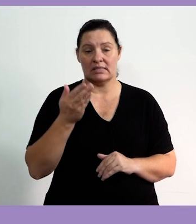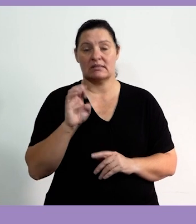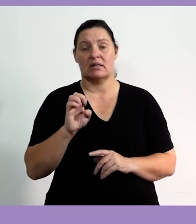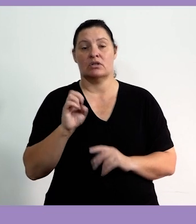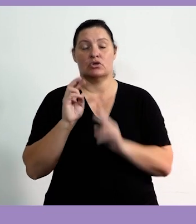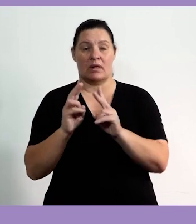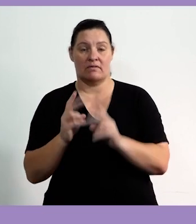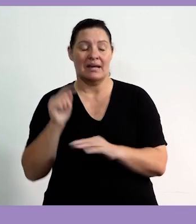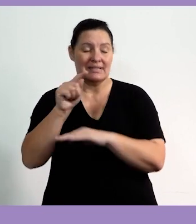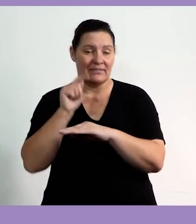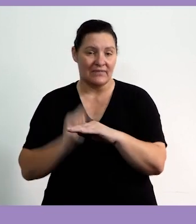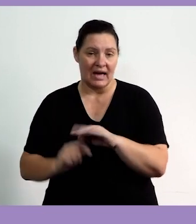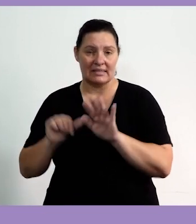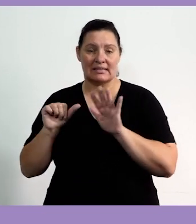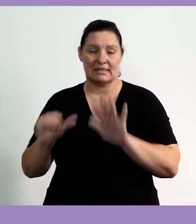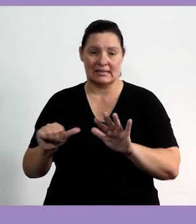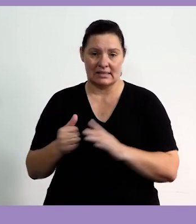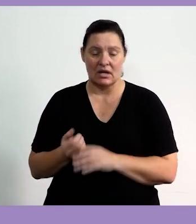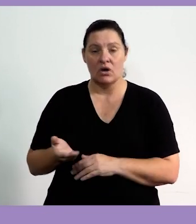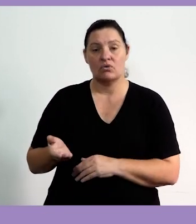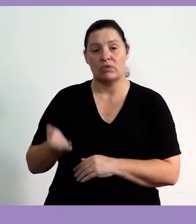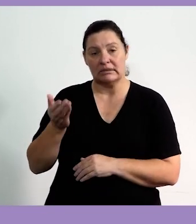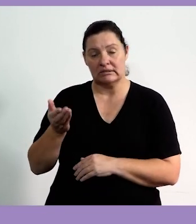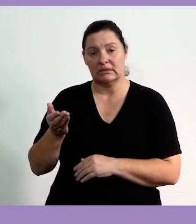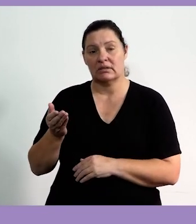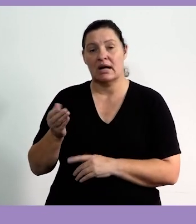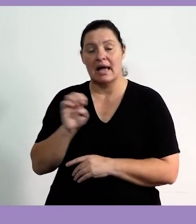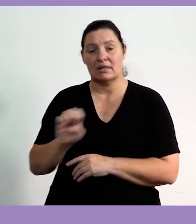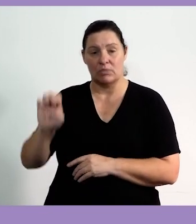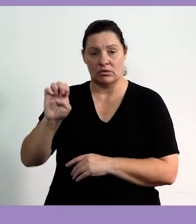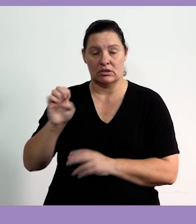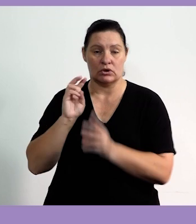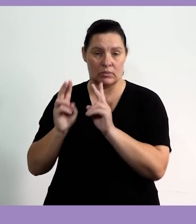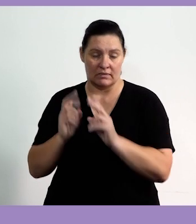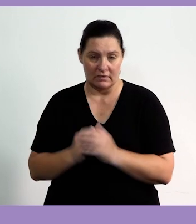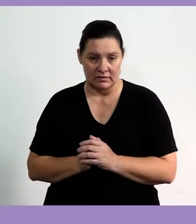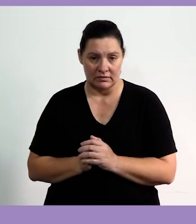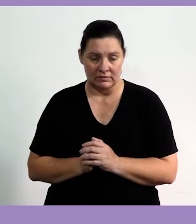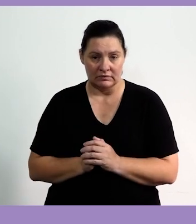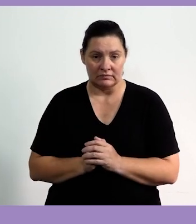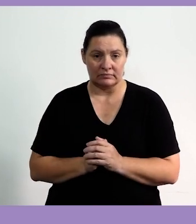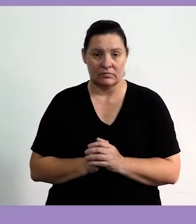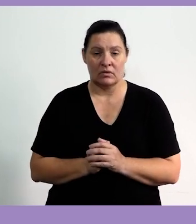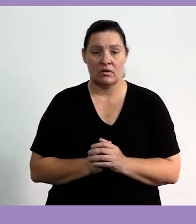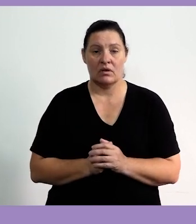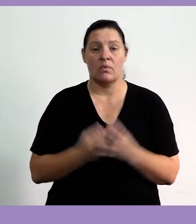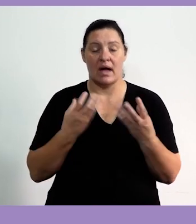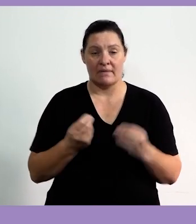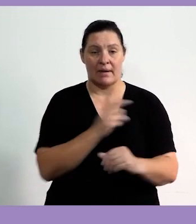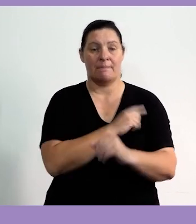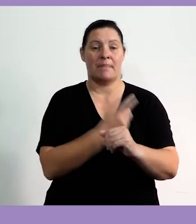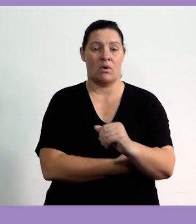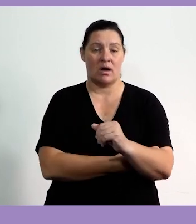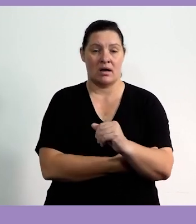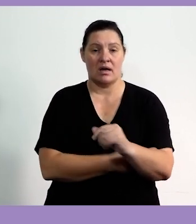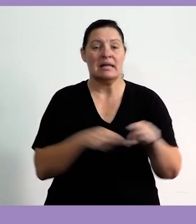raised to the exponent 12 divided by 6 raised to an exponent 12. We